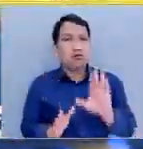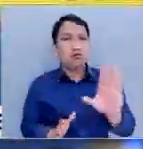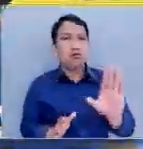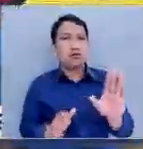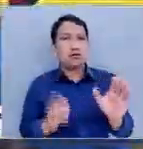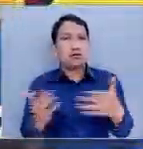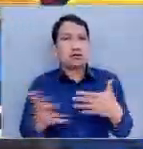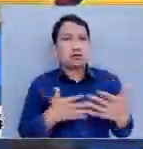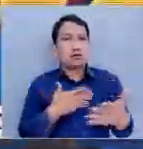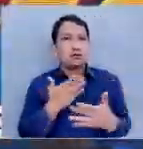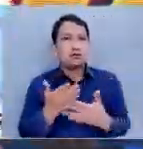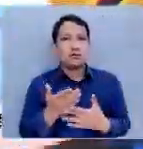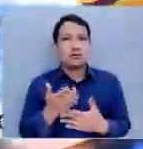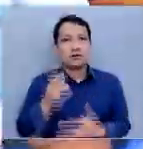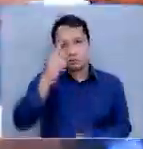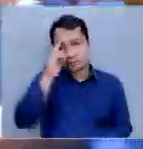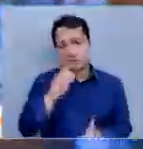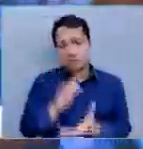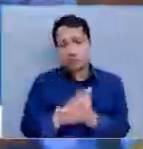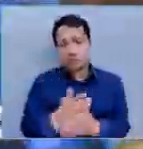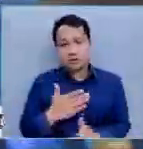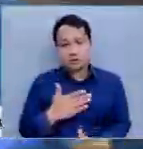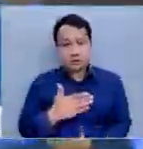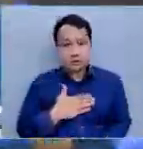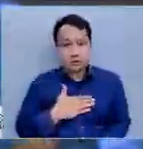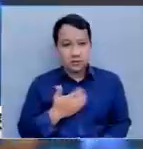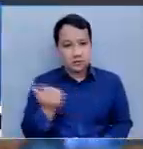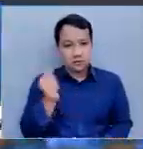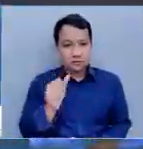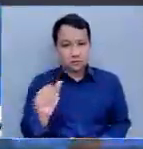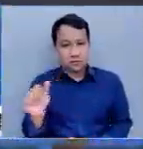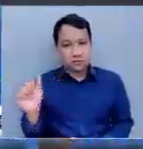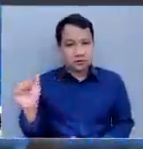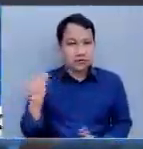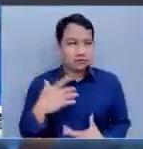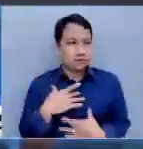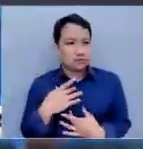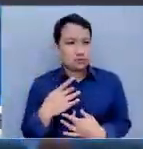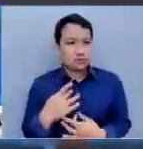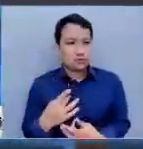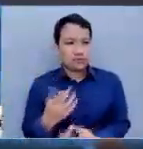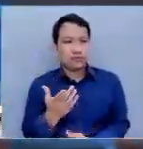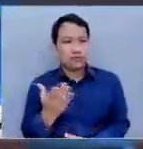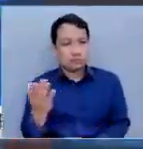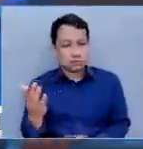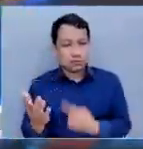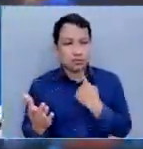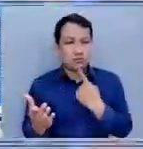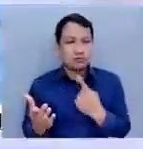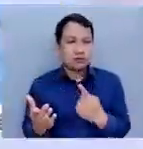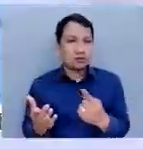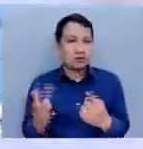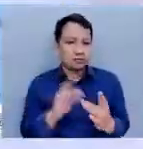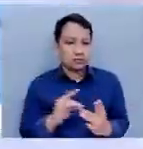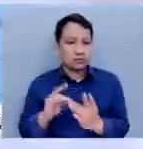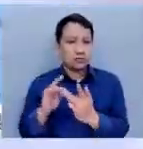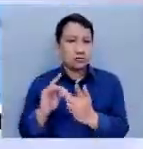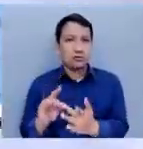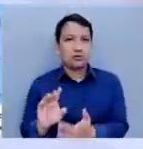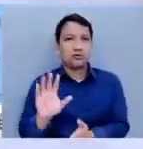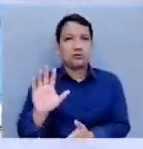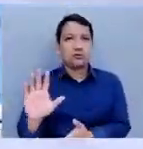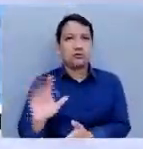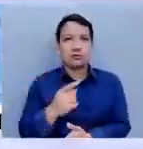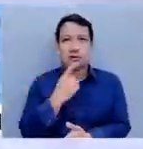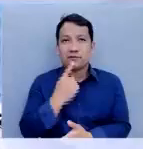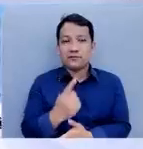Can't believe your mind. Everything I like. Tell me what you need is on sight. Ain't no smoking,